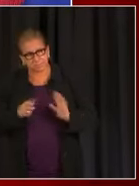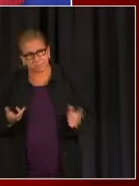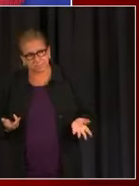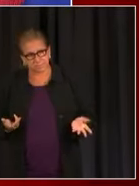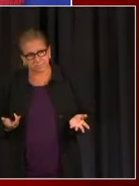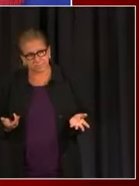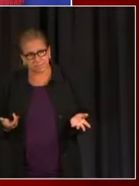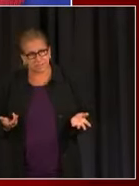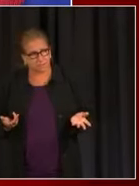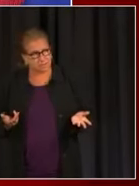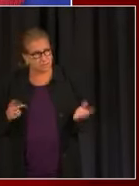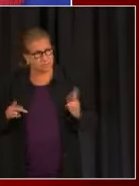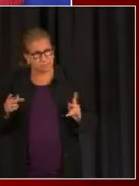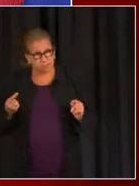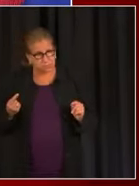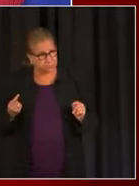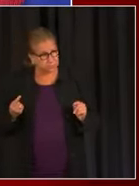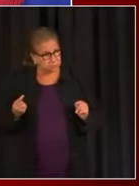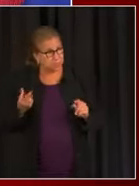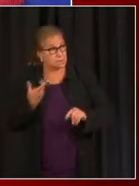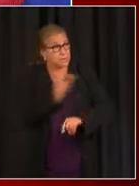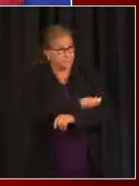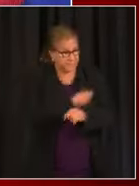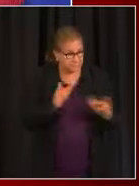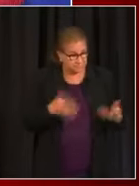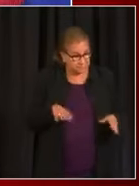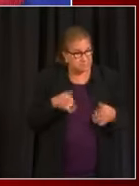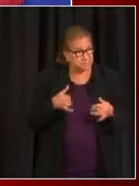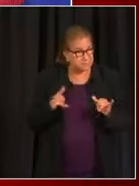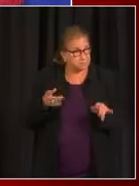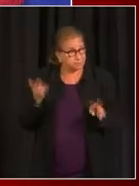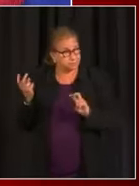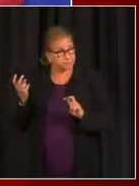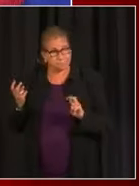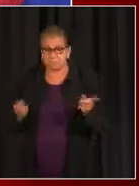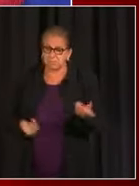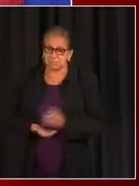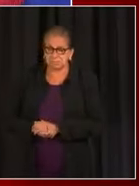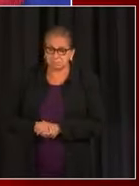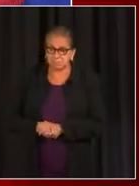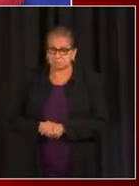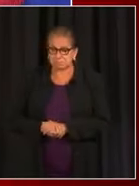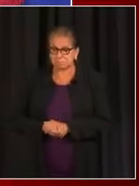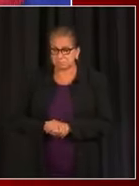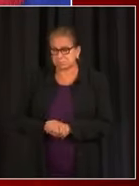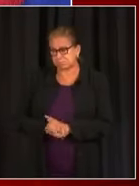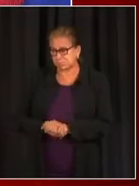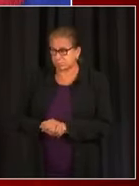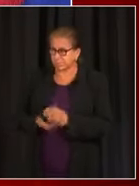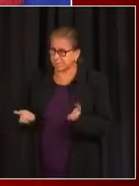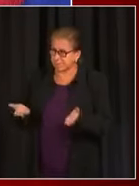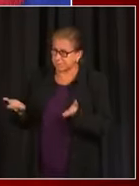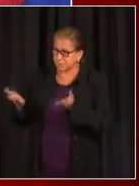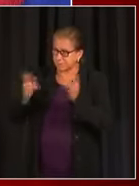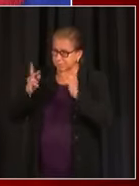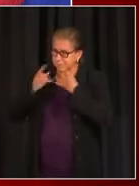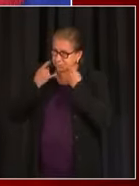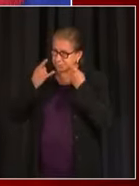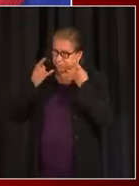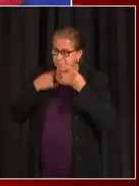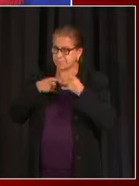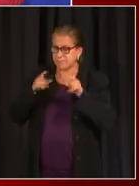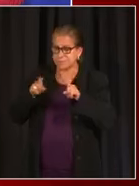get tested, or as we try to figure out where we're at with this? Well, we definitely, and we have highlighted over the last week, our